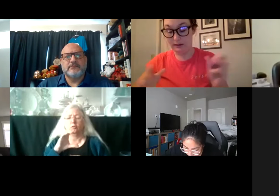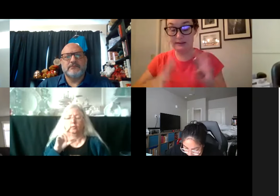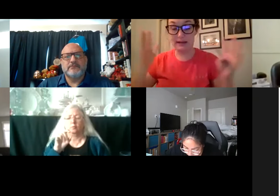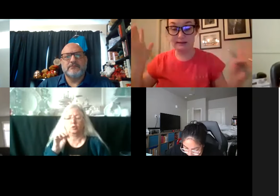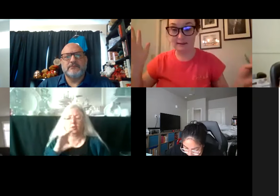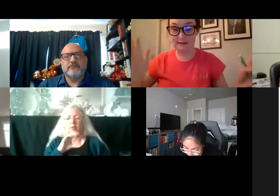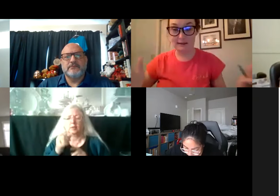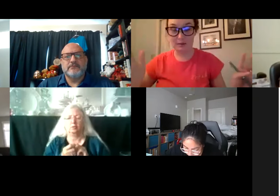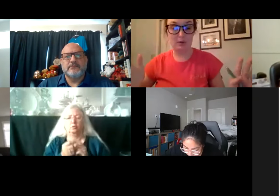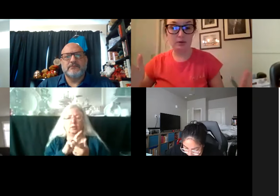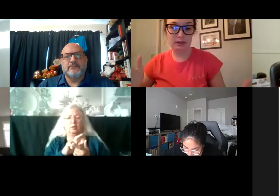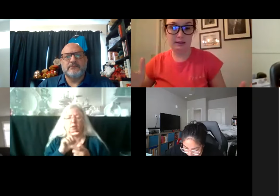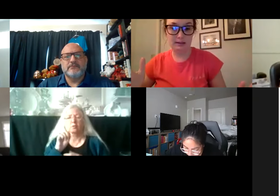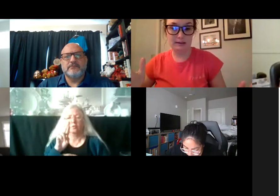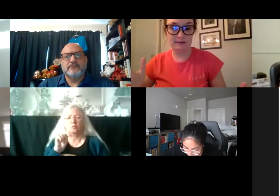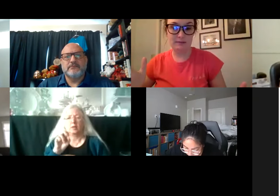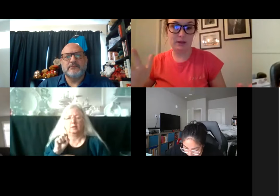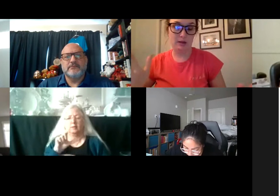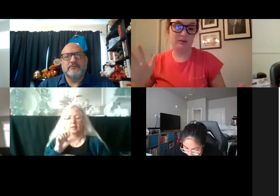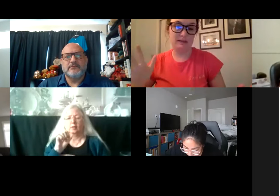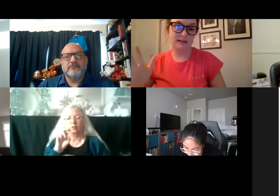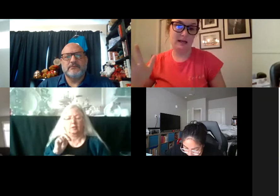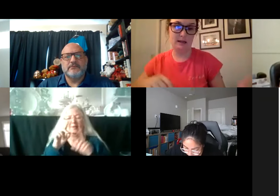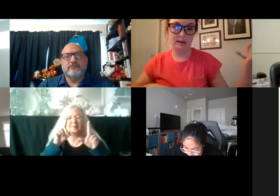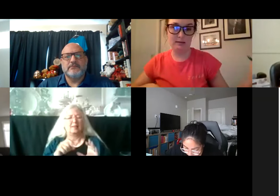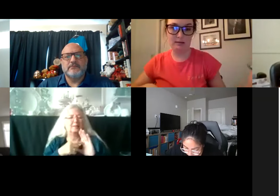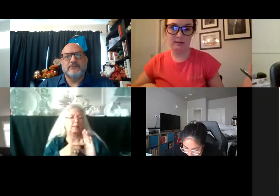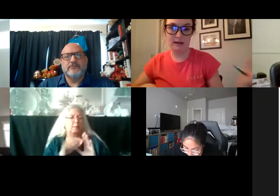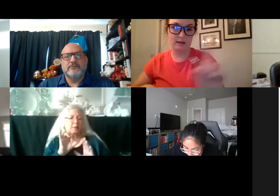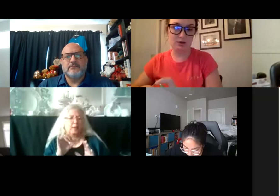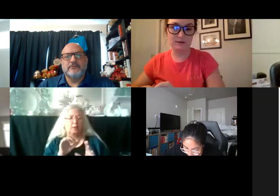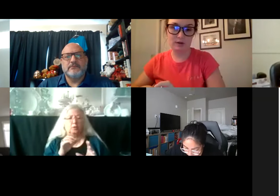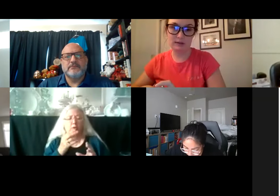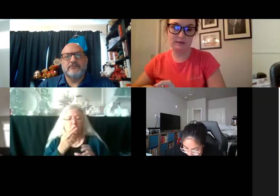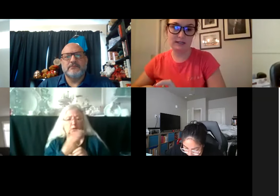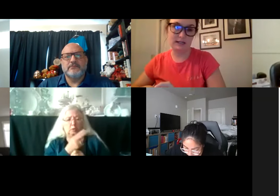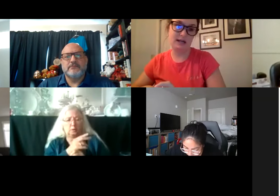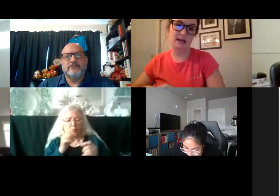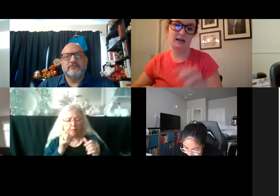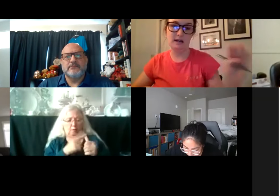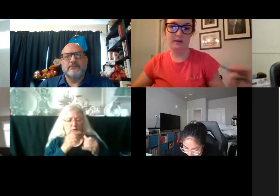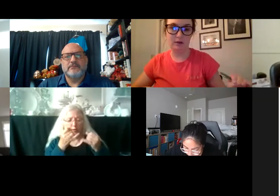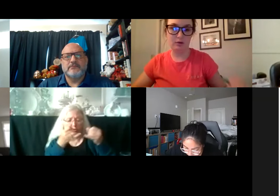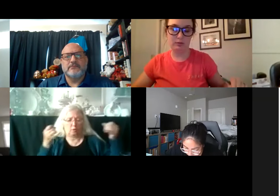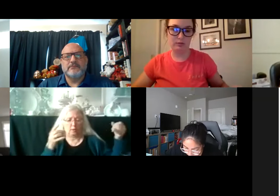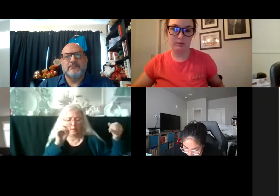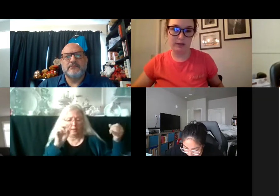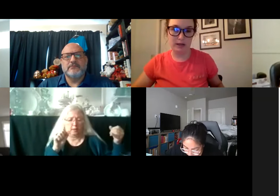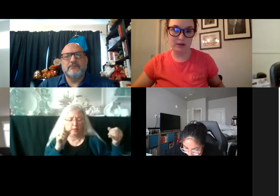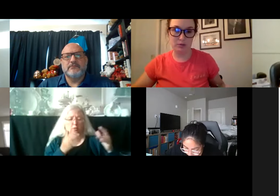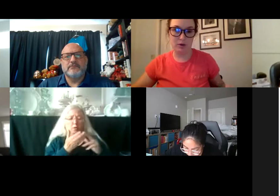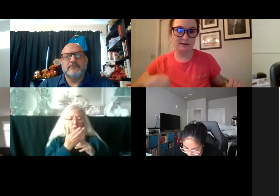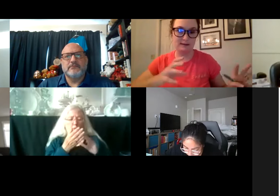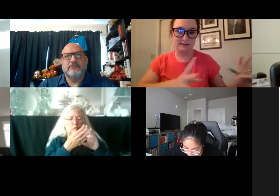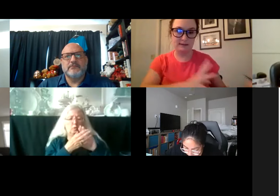like the test example is be able to take that initial strand of DNA and then go through the